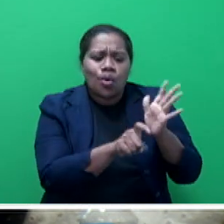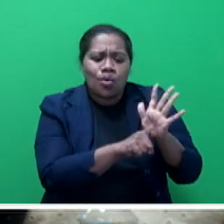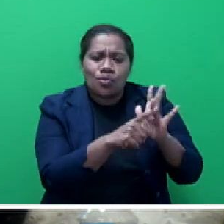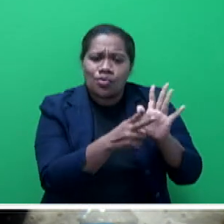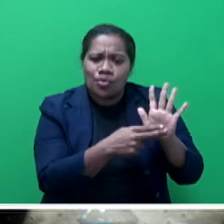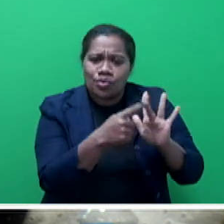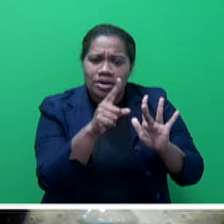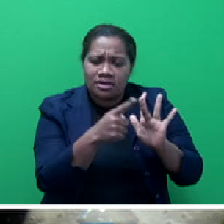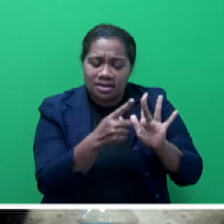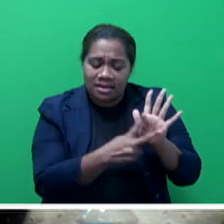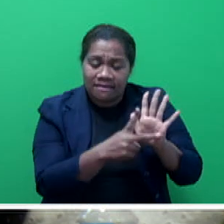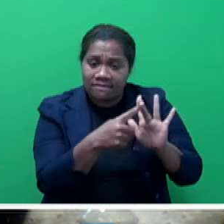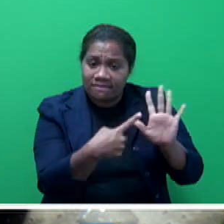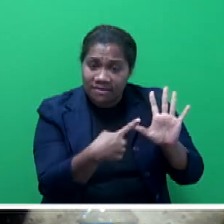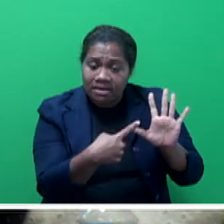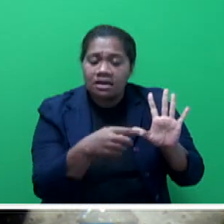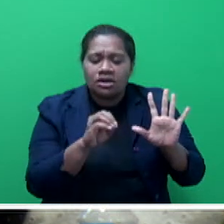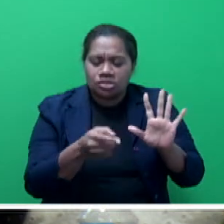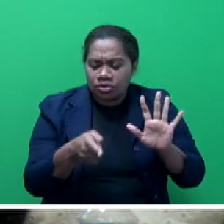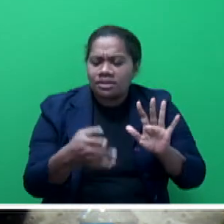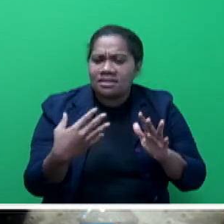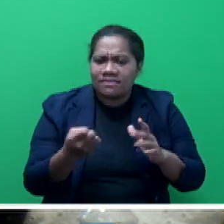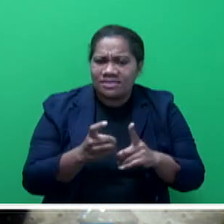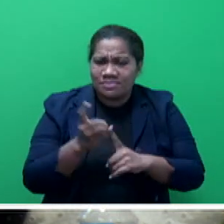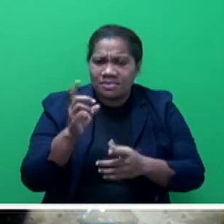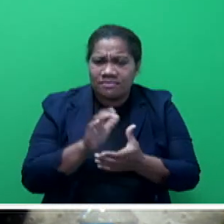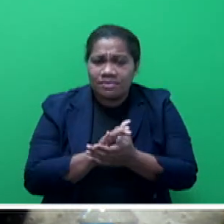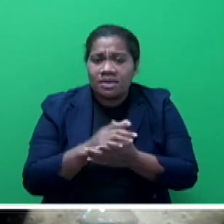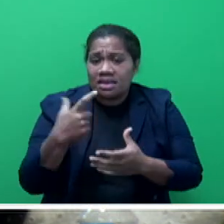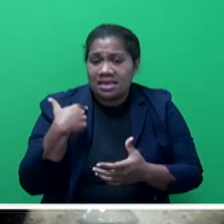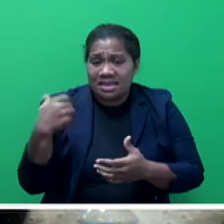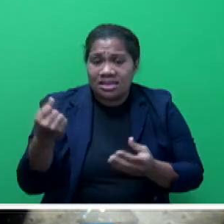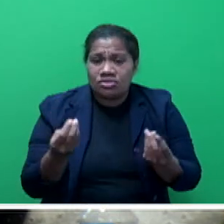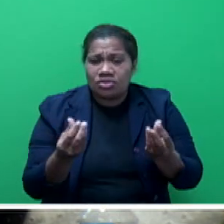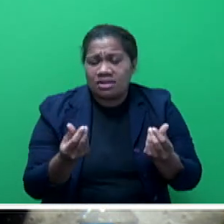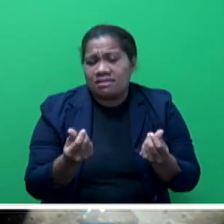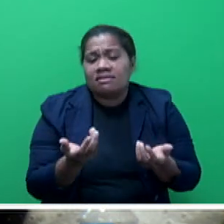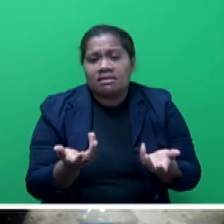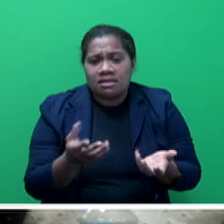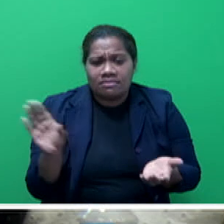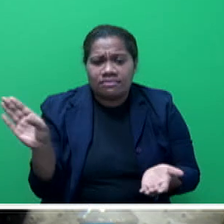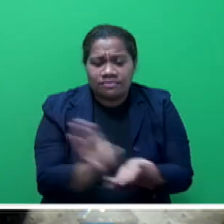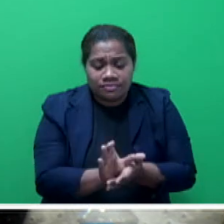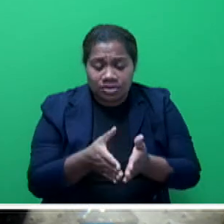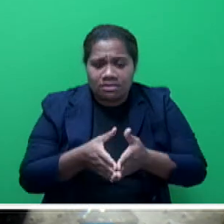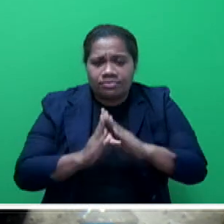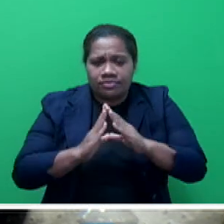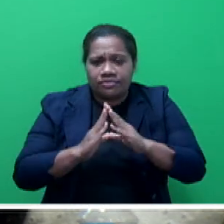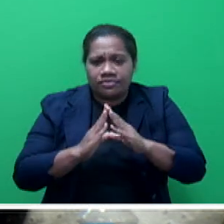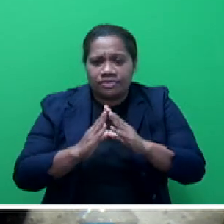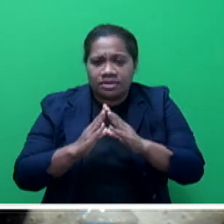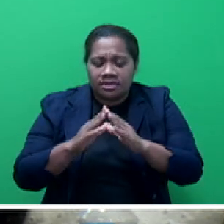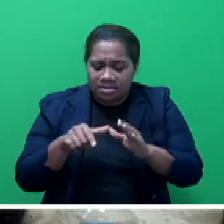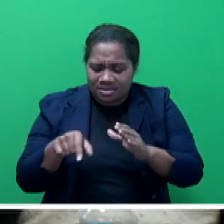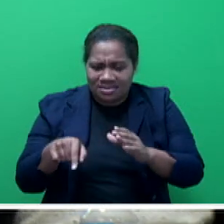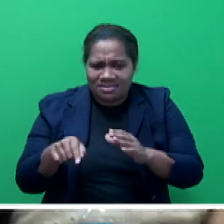a Canadian Development Fund, 200,000 Canadian dollars, to establish a nursery at Cornivia Research Station,